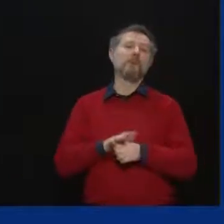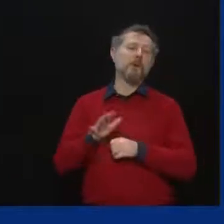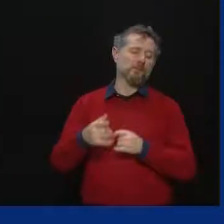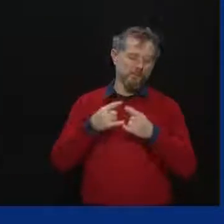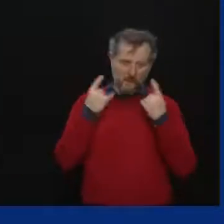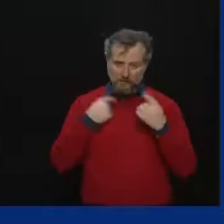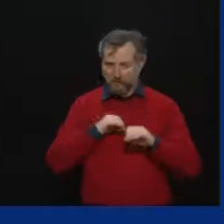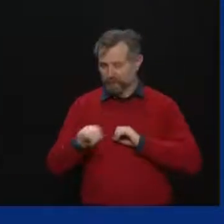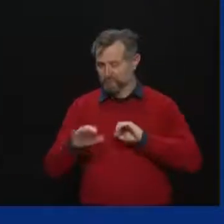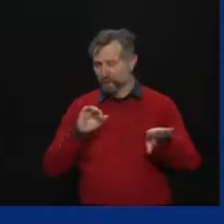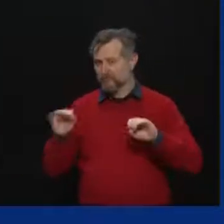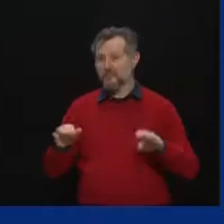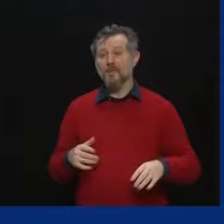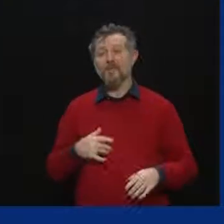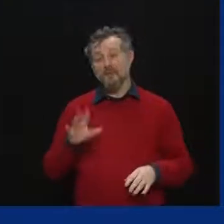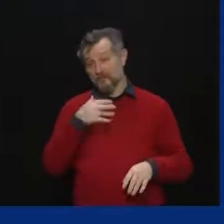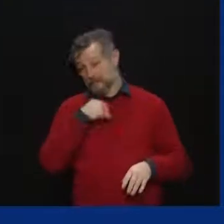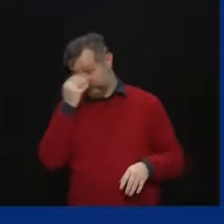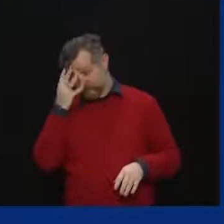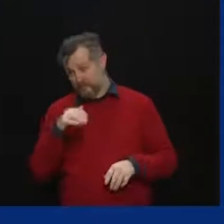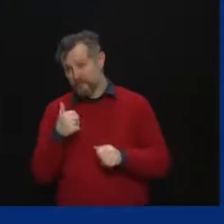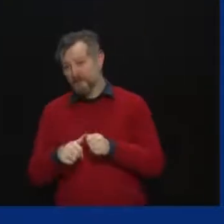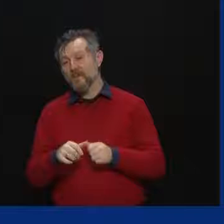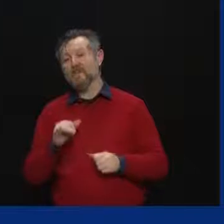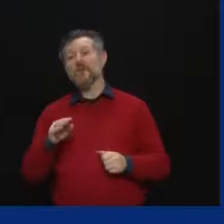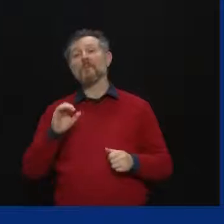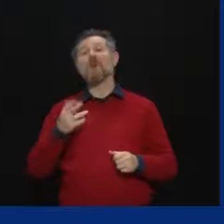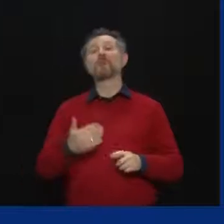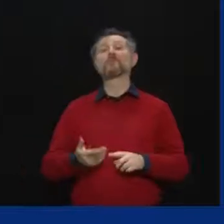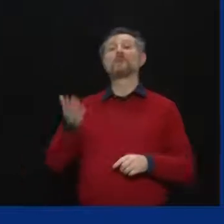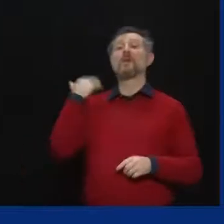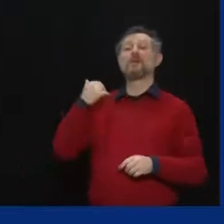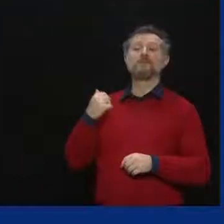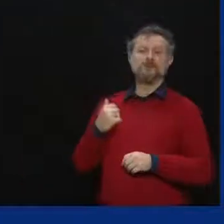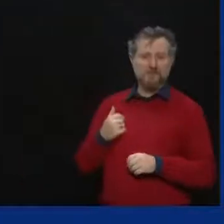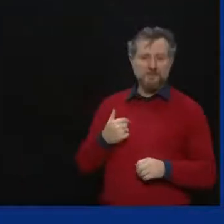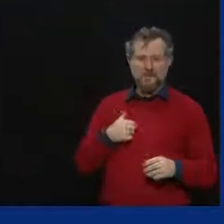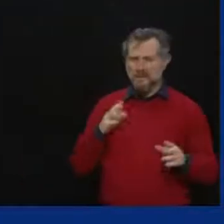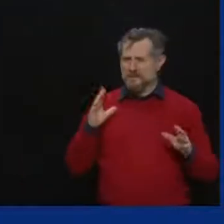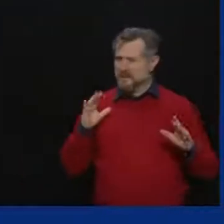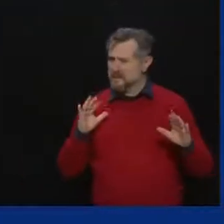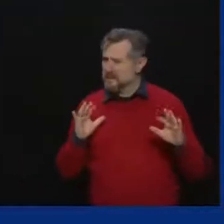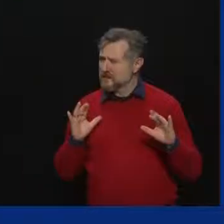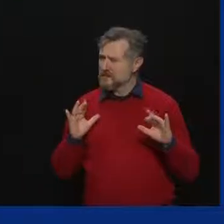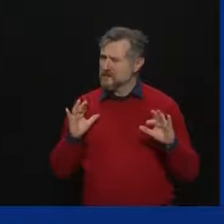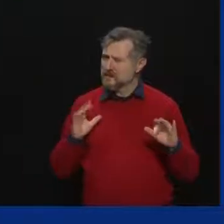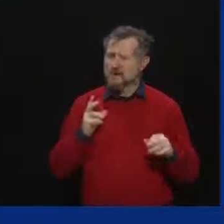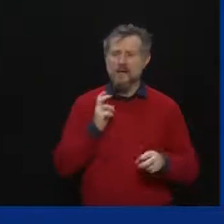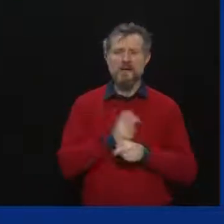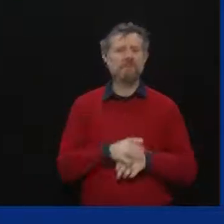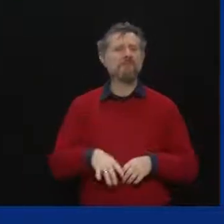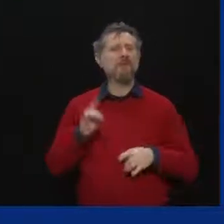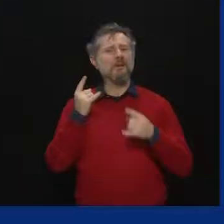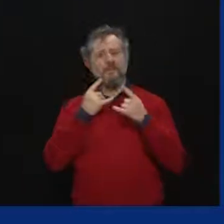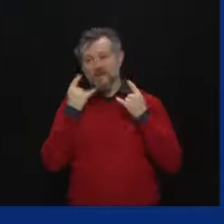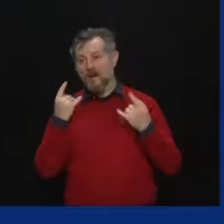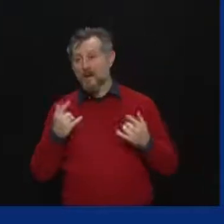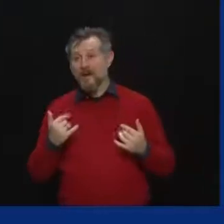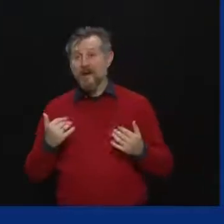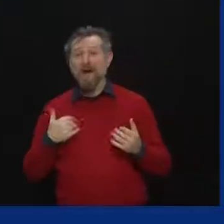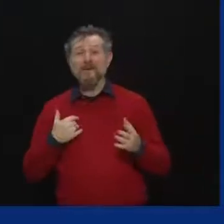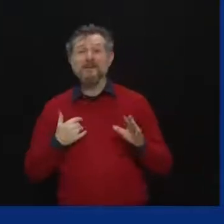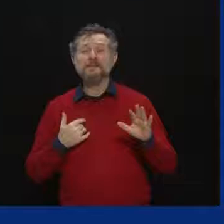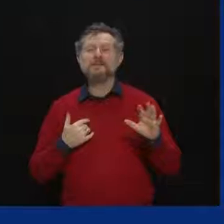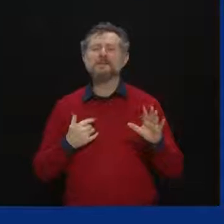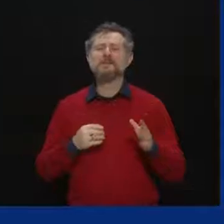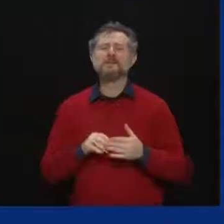bad flashback, remember what it was like in the early months of the pandemic, and we were scouring the earth, paying exorbitant prices to places like